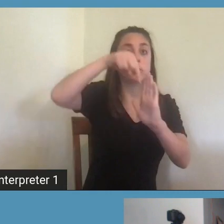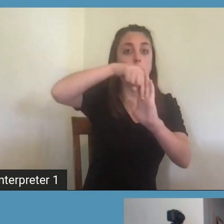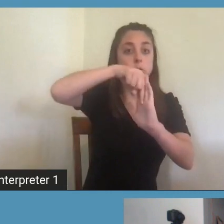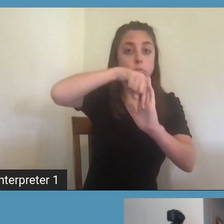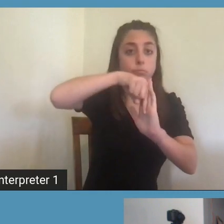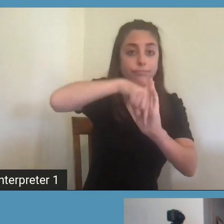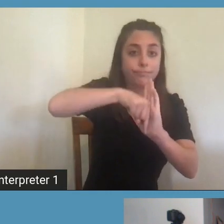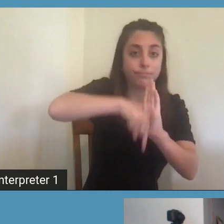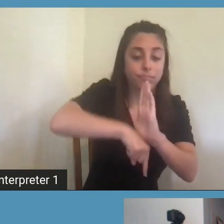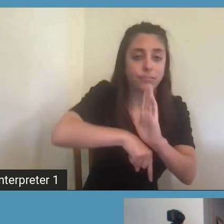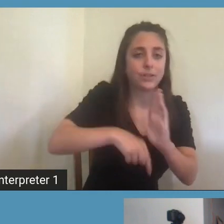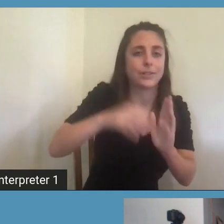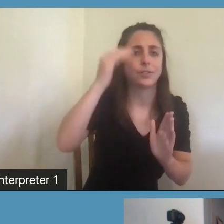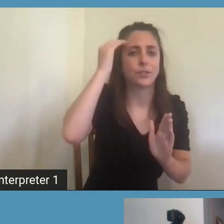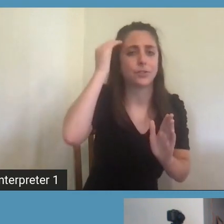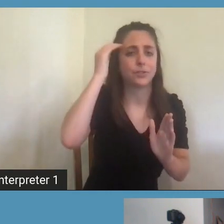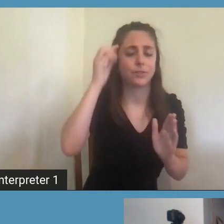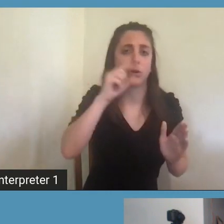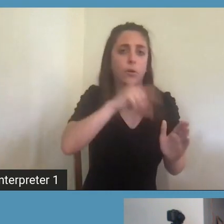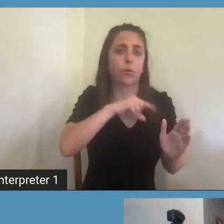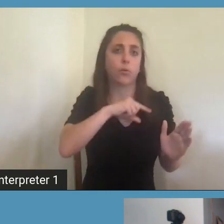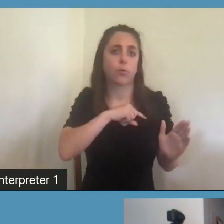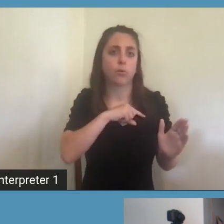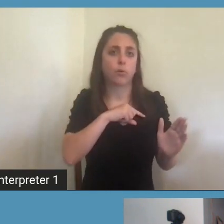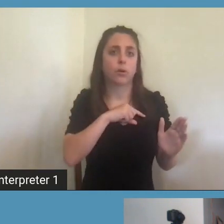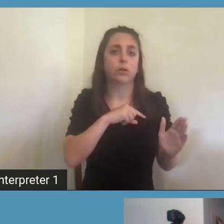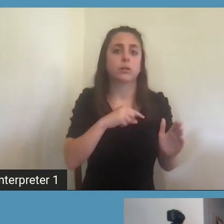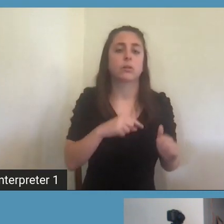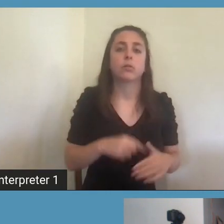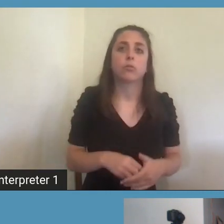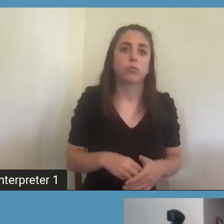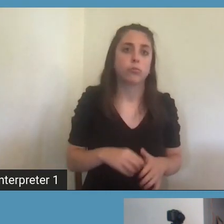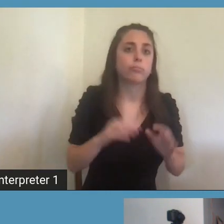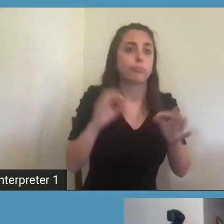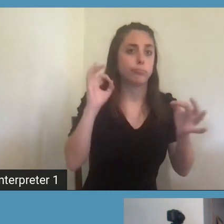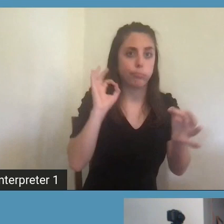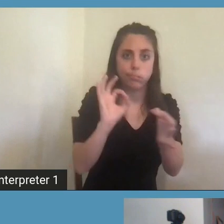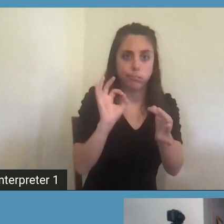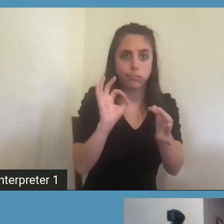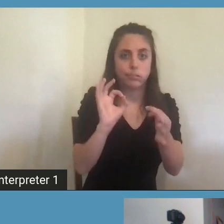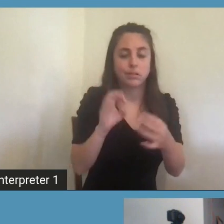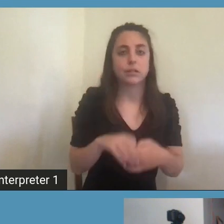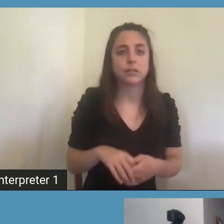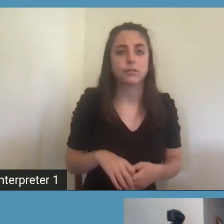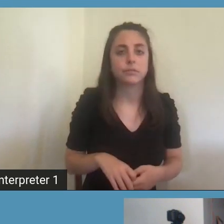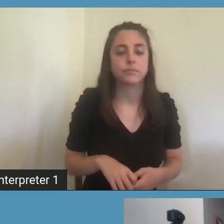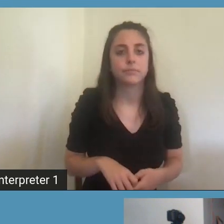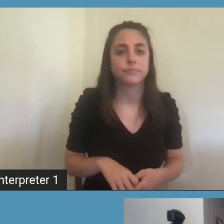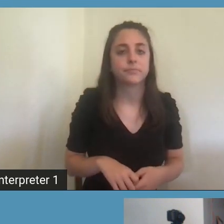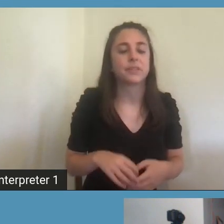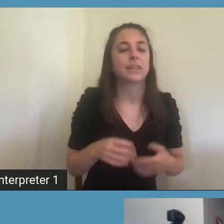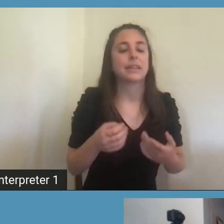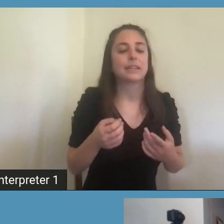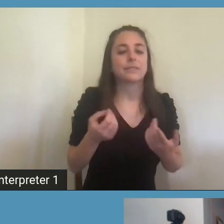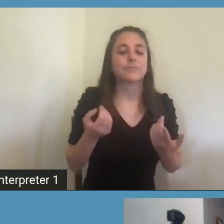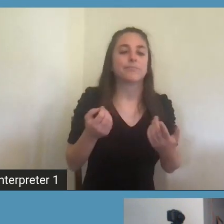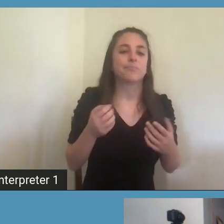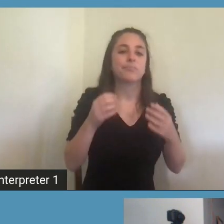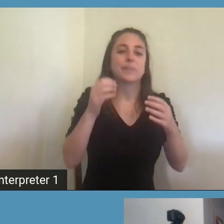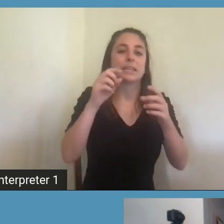know the quality needs to be, well made, then I usually do give it a little bit longer